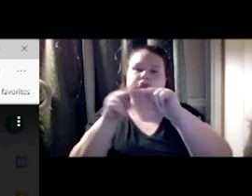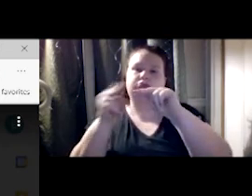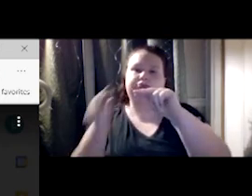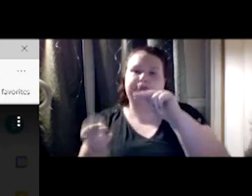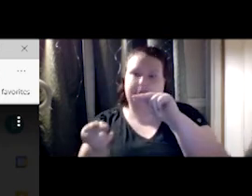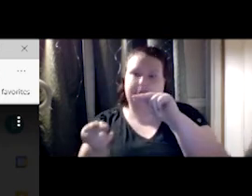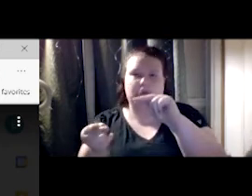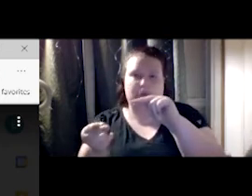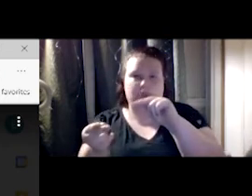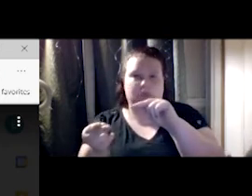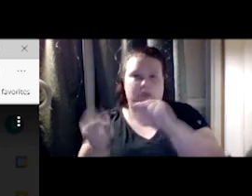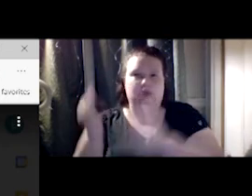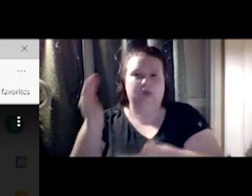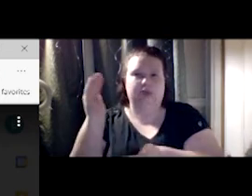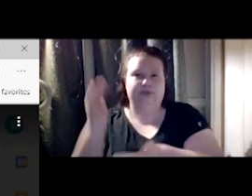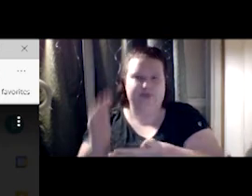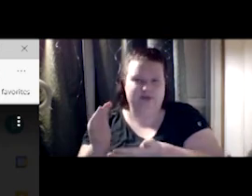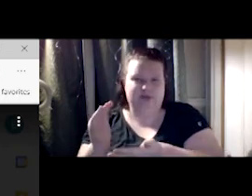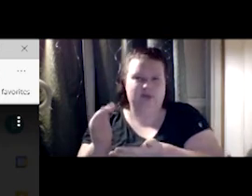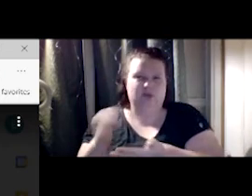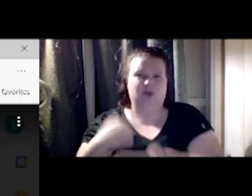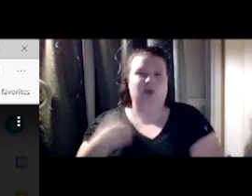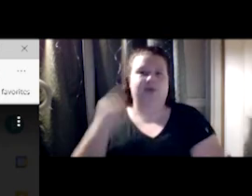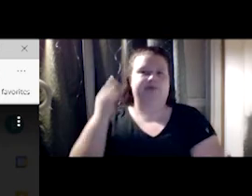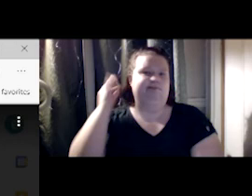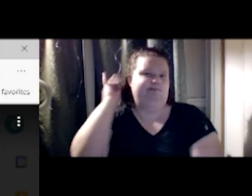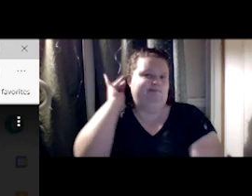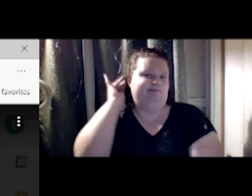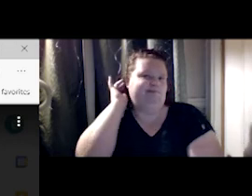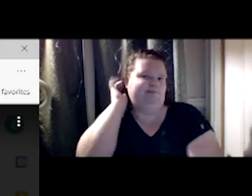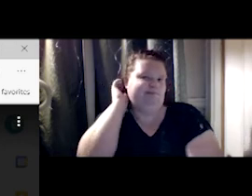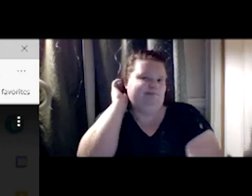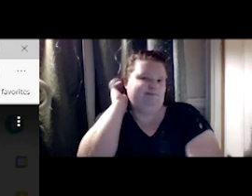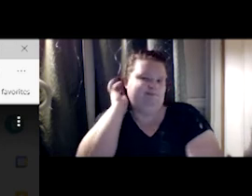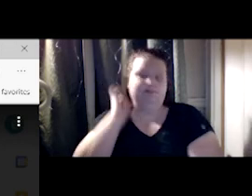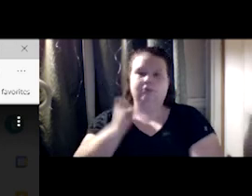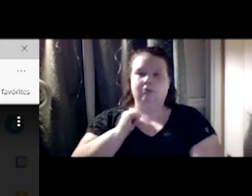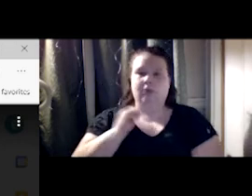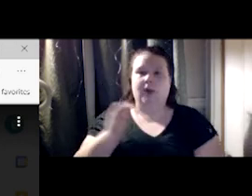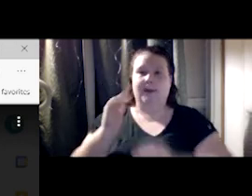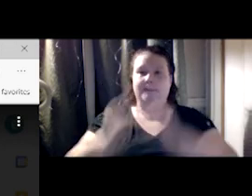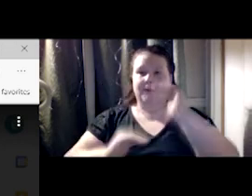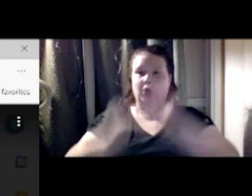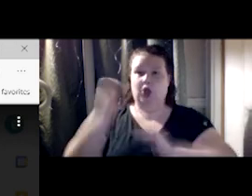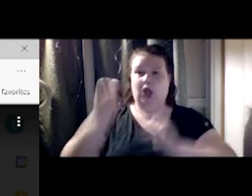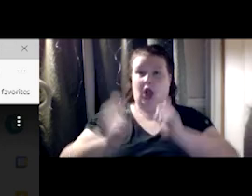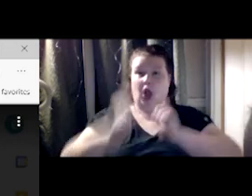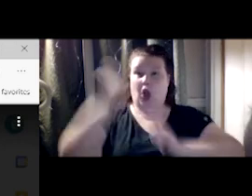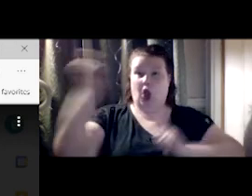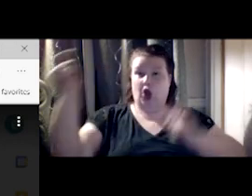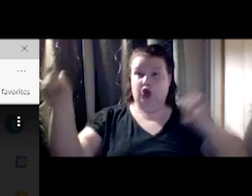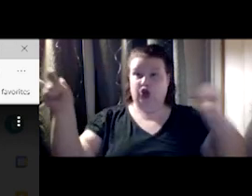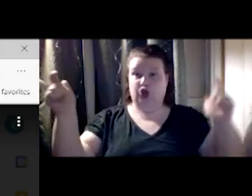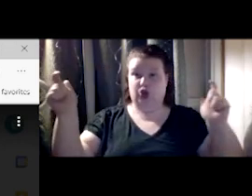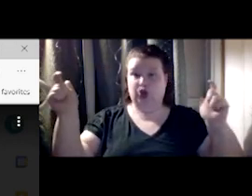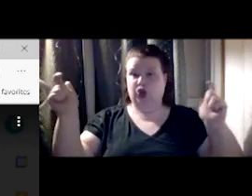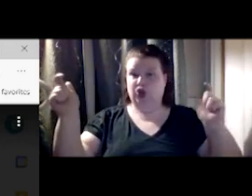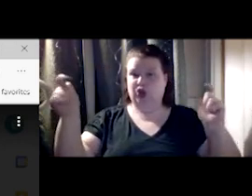And so that's just something I'm considering is if building a larger space would be